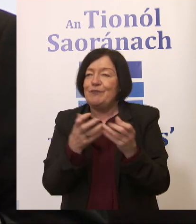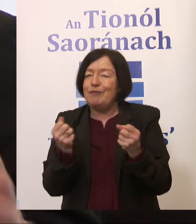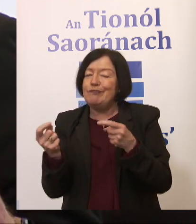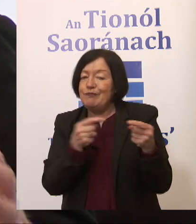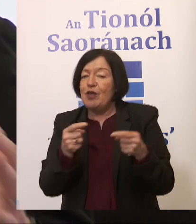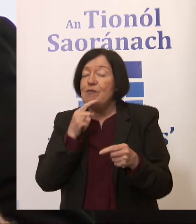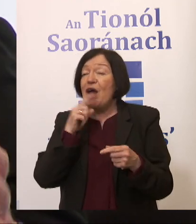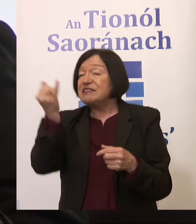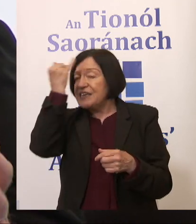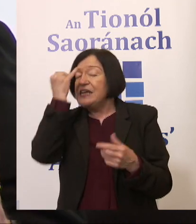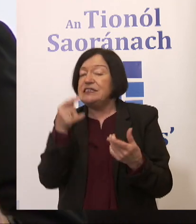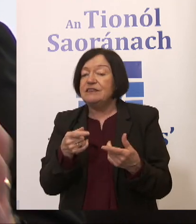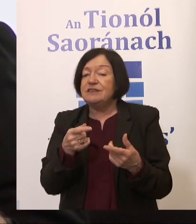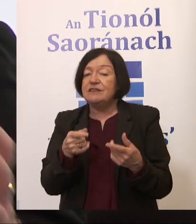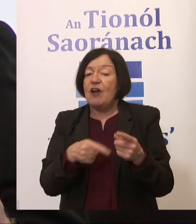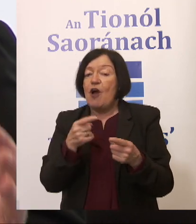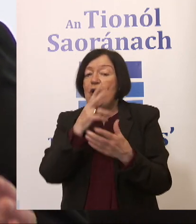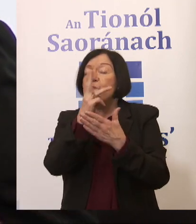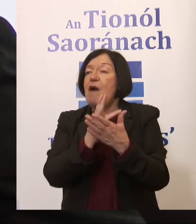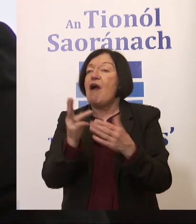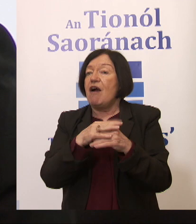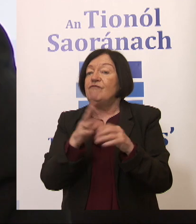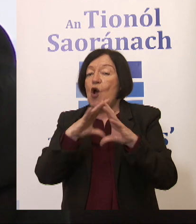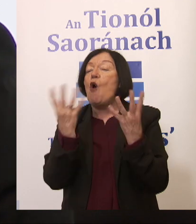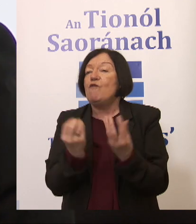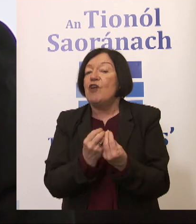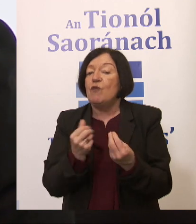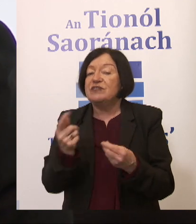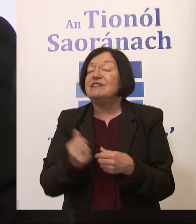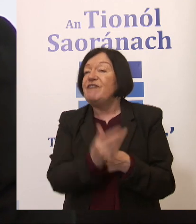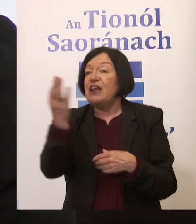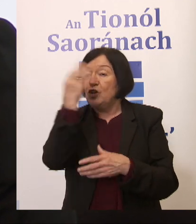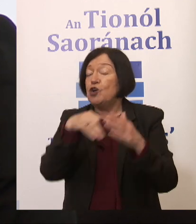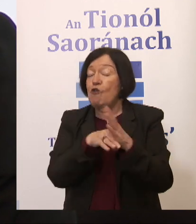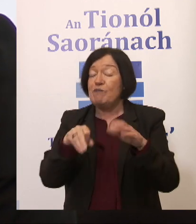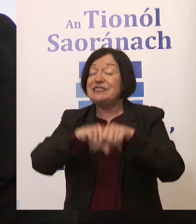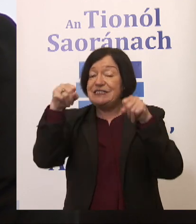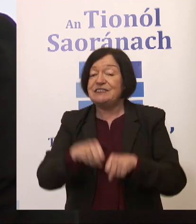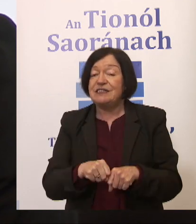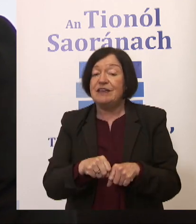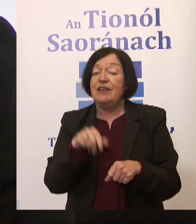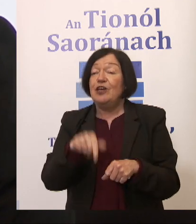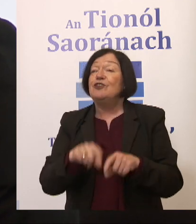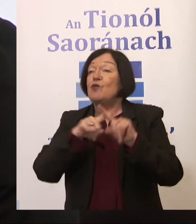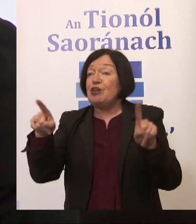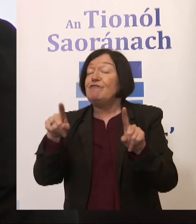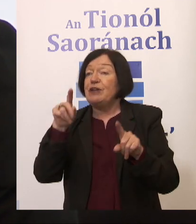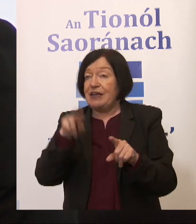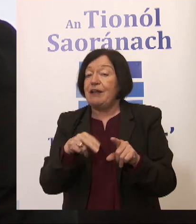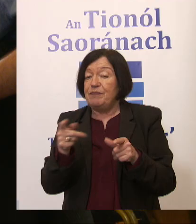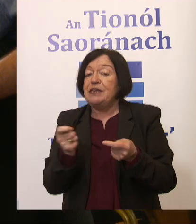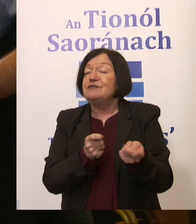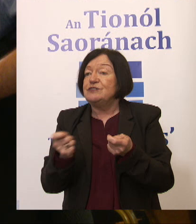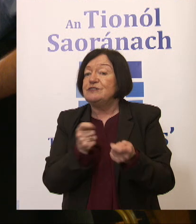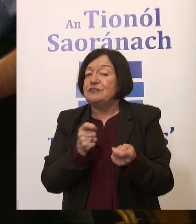as a principle, I think they're always part of the package in terms of how local government systems work. So I think those differences can be accommodated